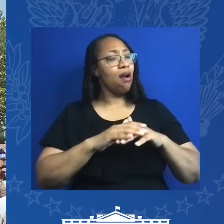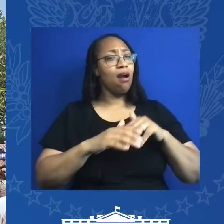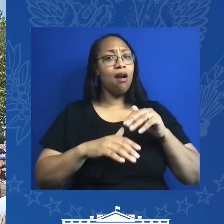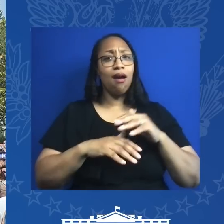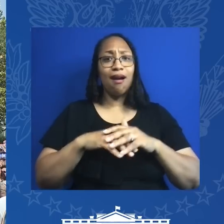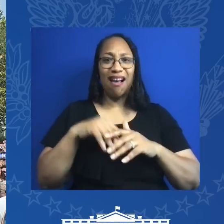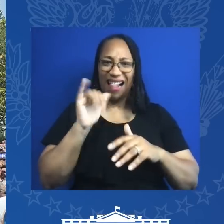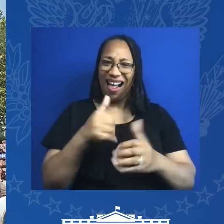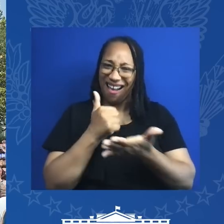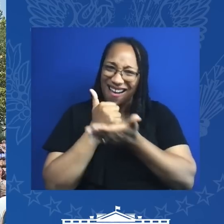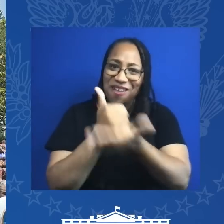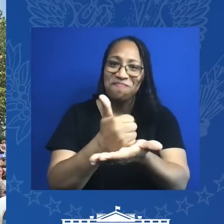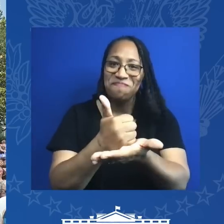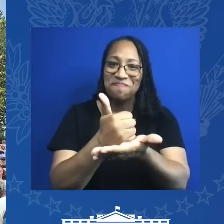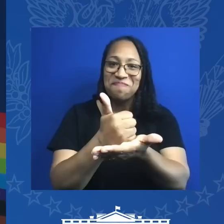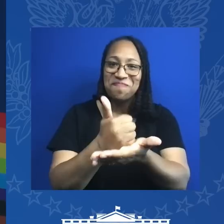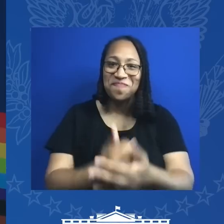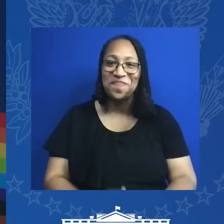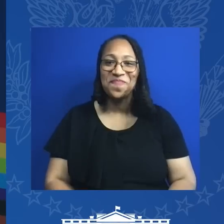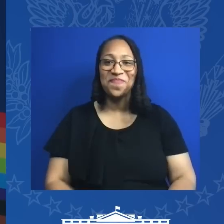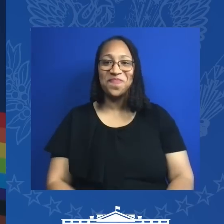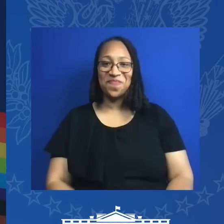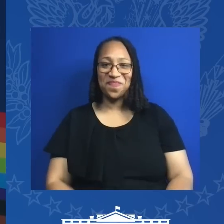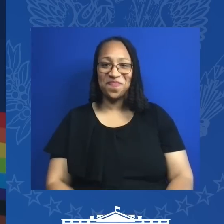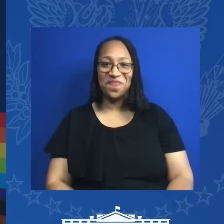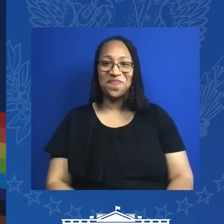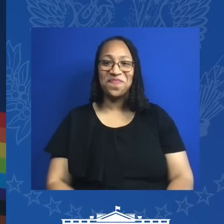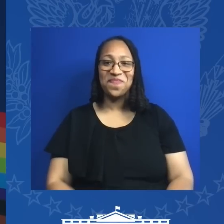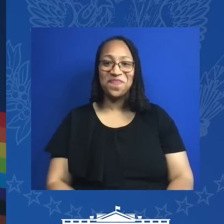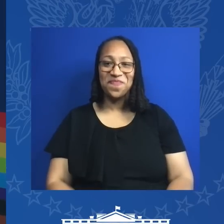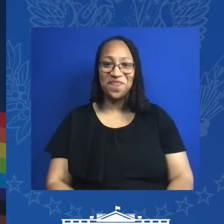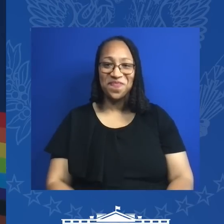we're taking on these civil rights violations because that's what they are.